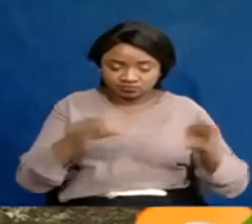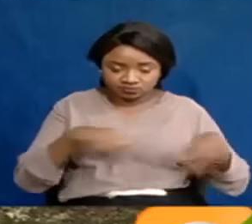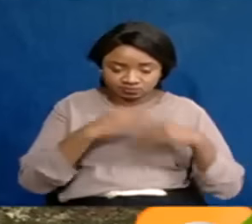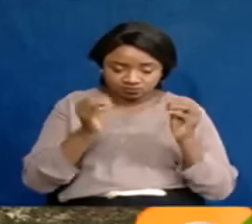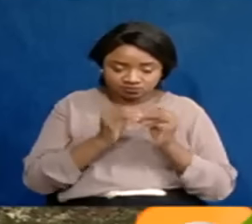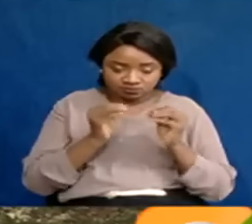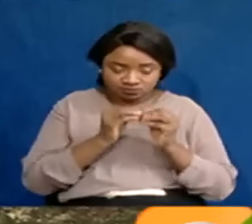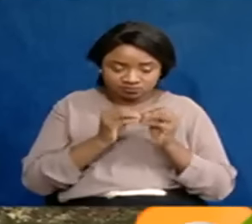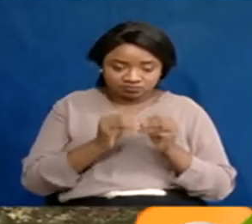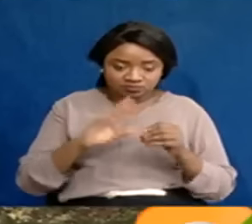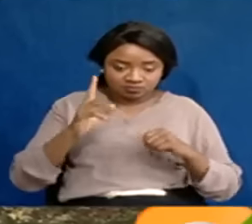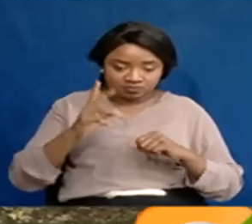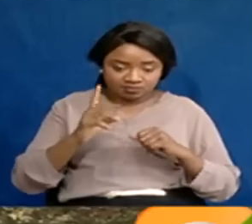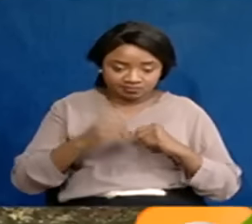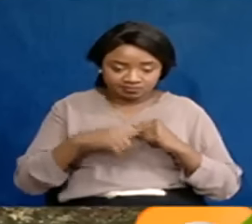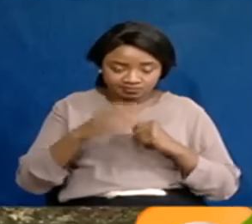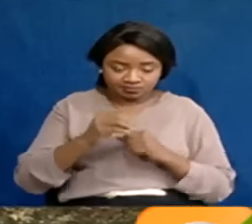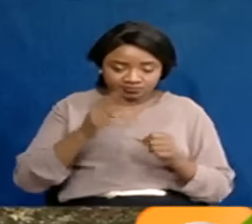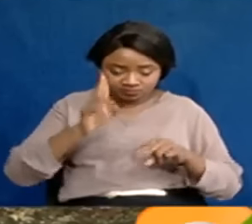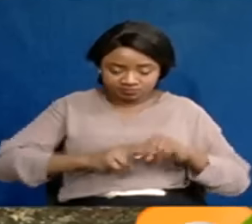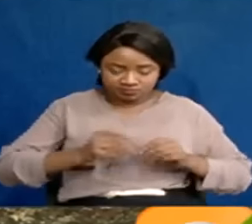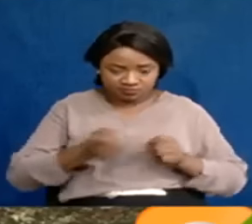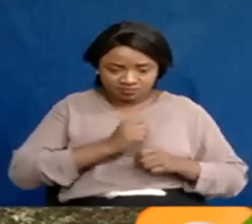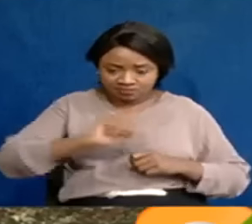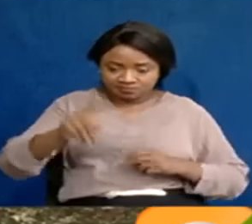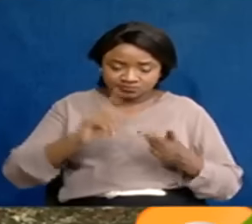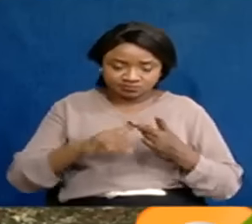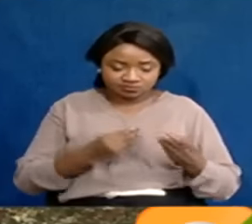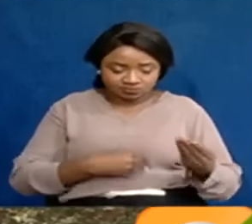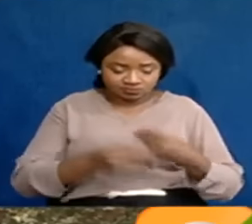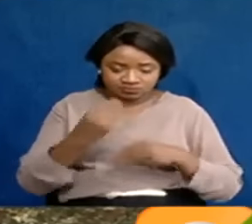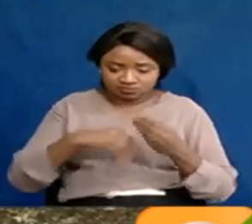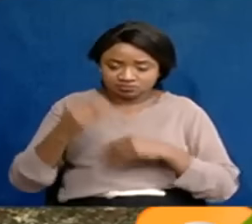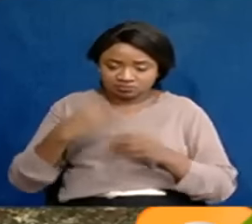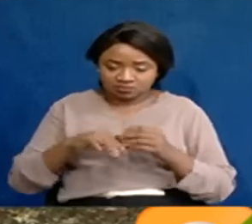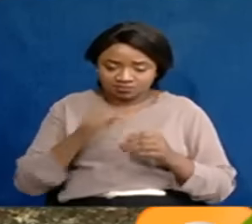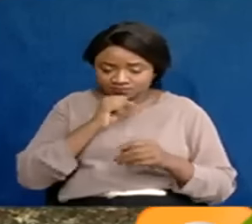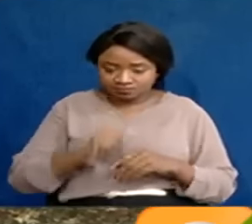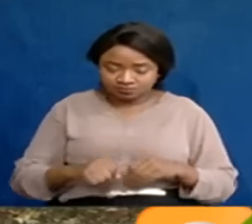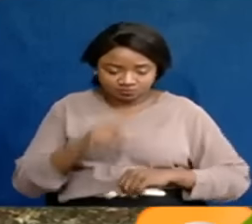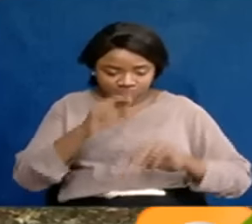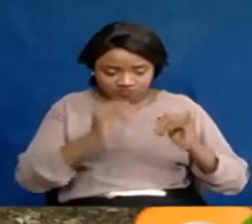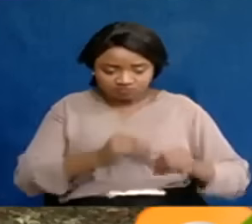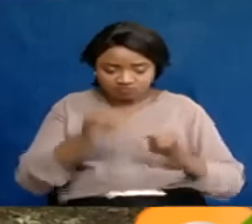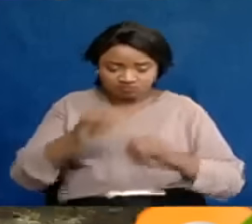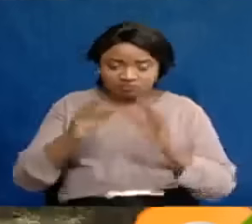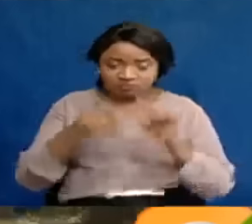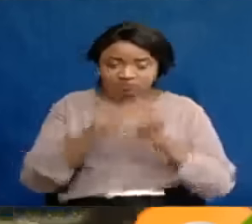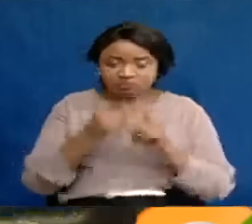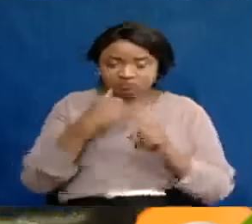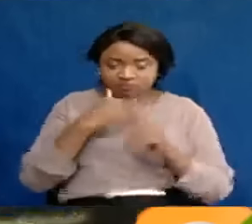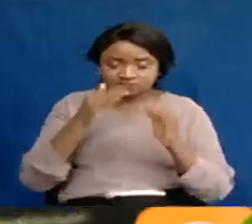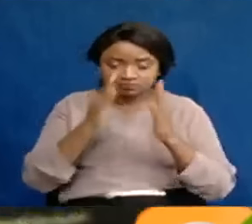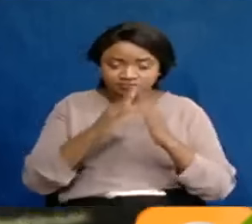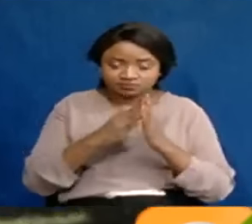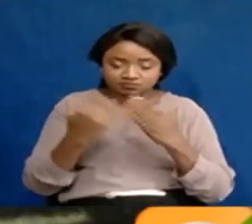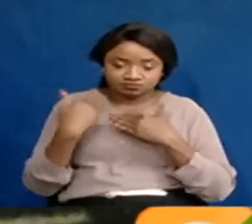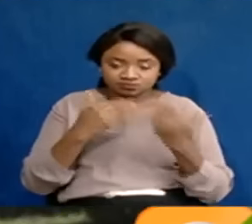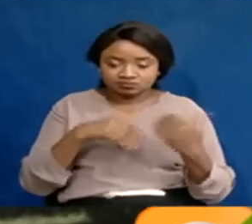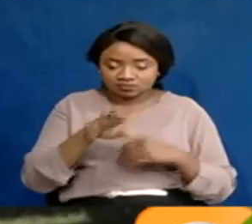a 100-seater dining room, supply of furniture and fittings, and construction of a garage and two washrooms. The total cost